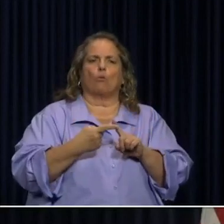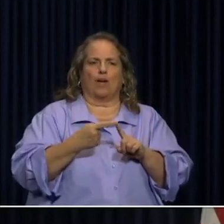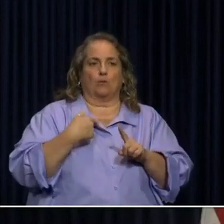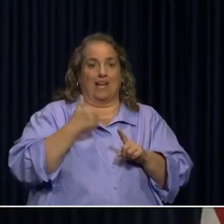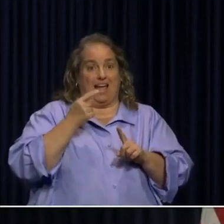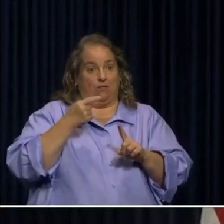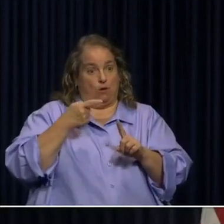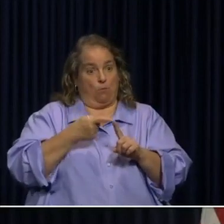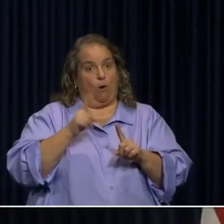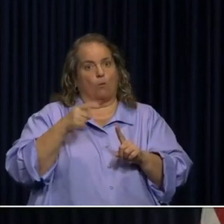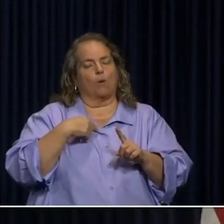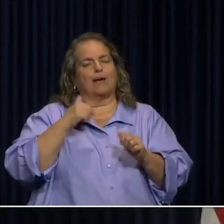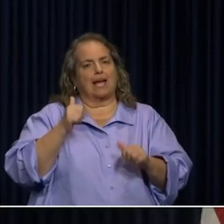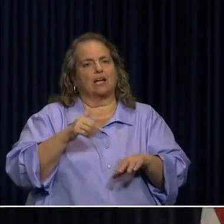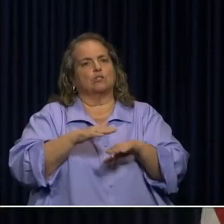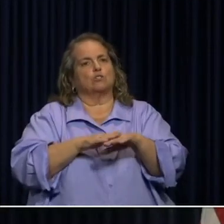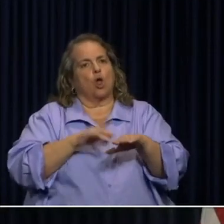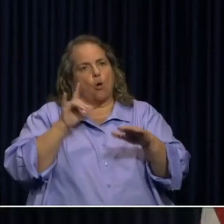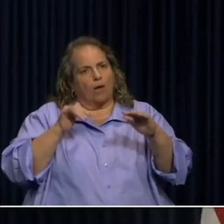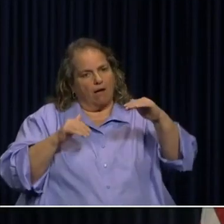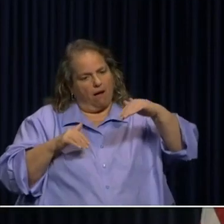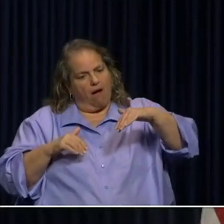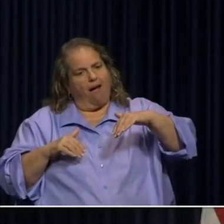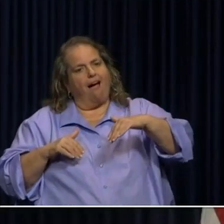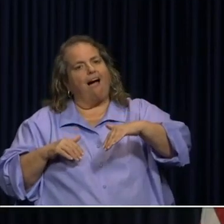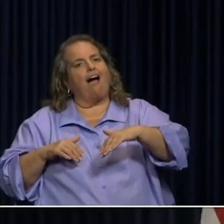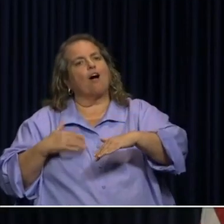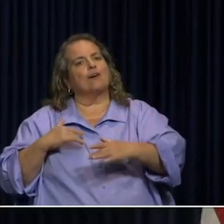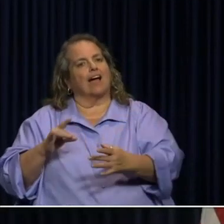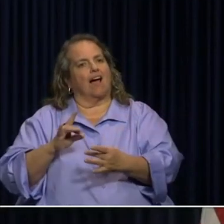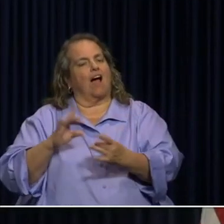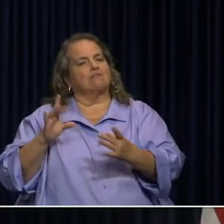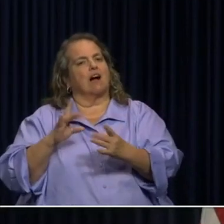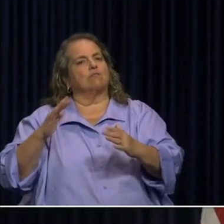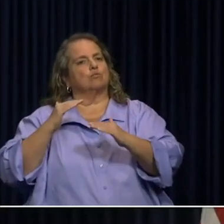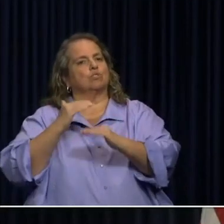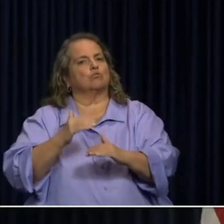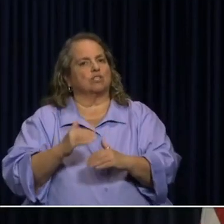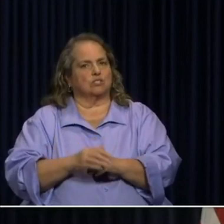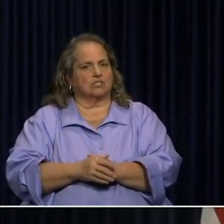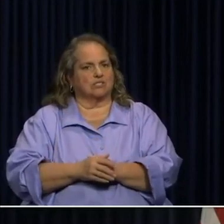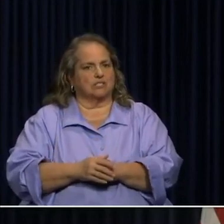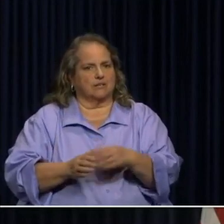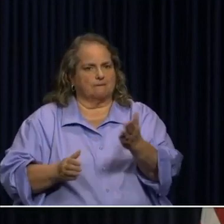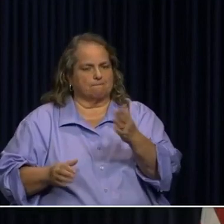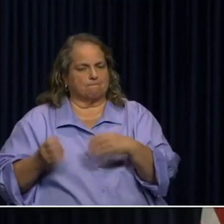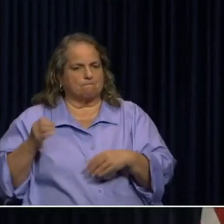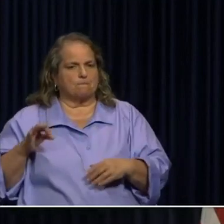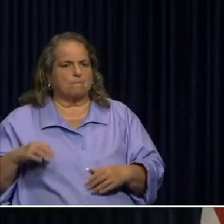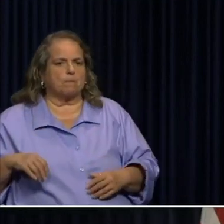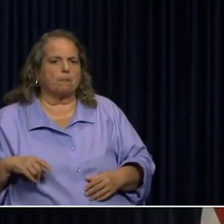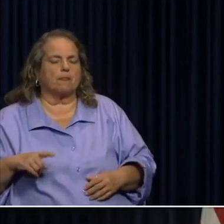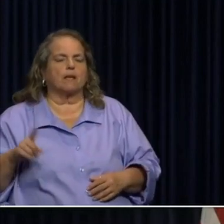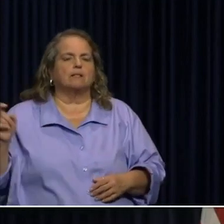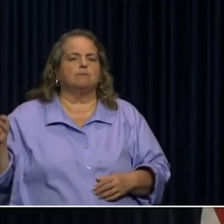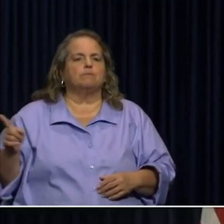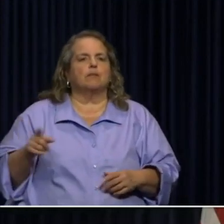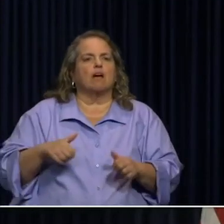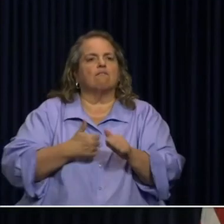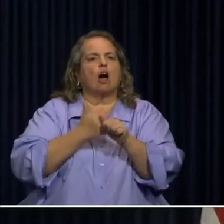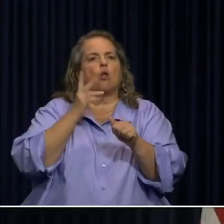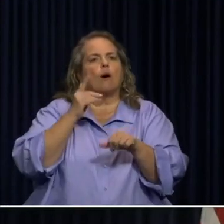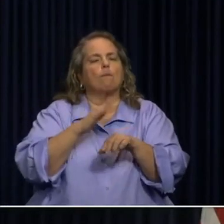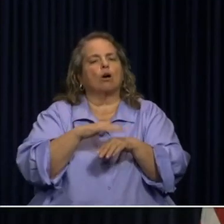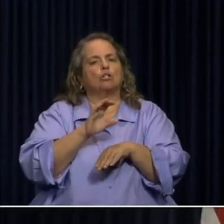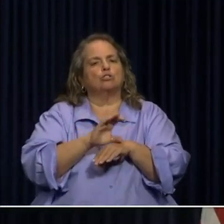point where we can slowly start easing those restrictions. Joe. I have a follow-up on the church